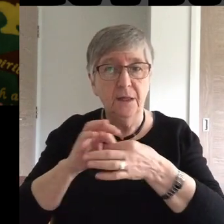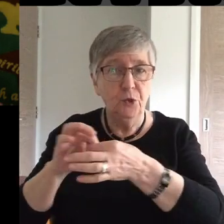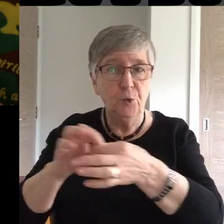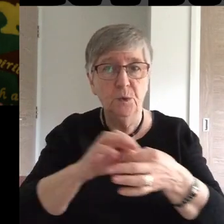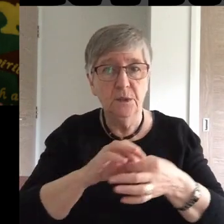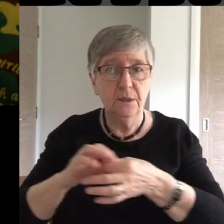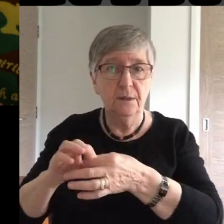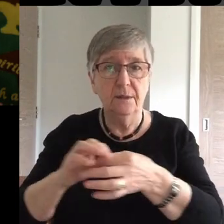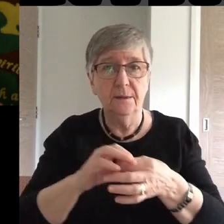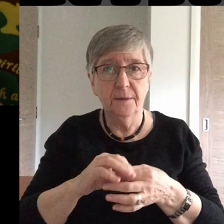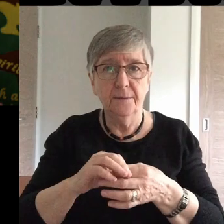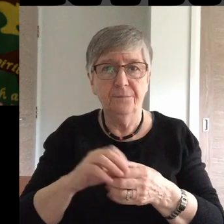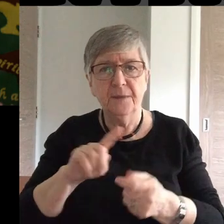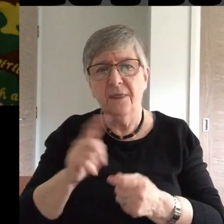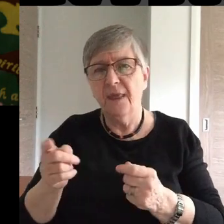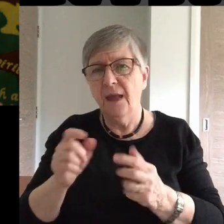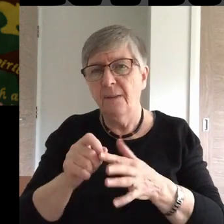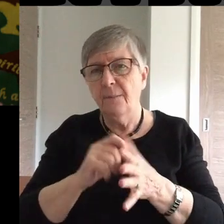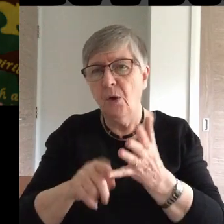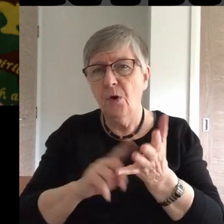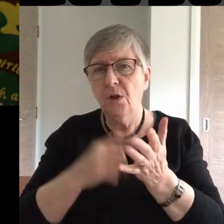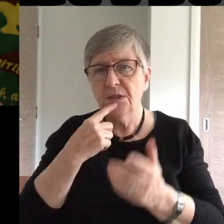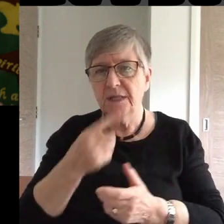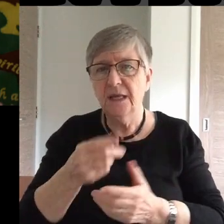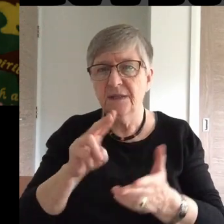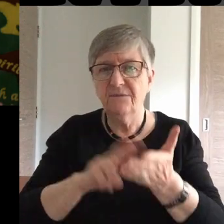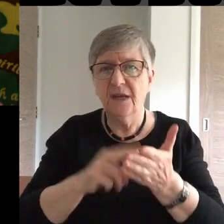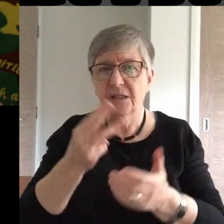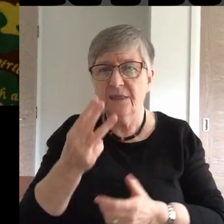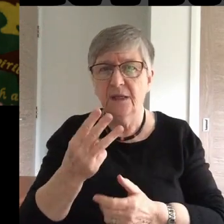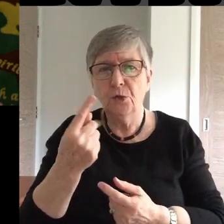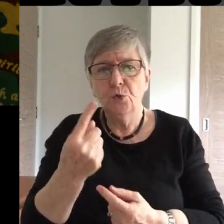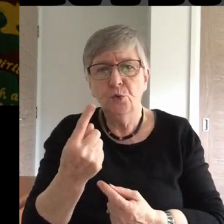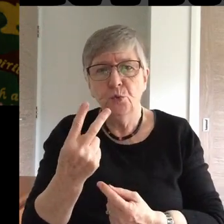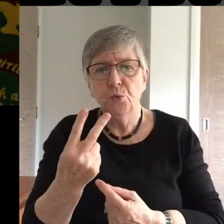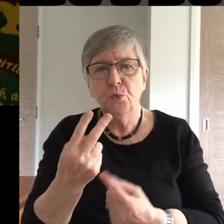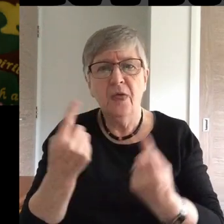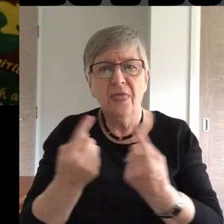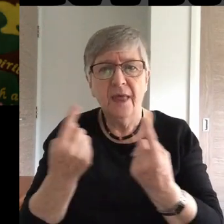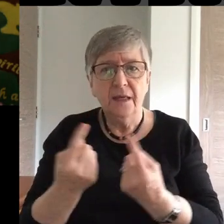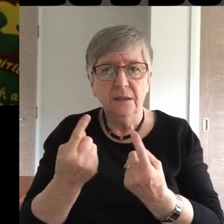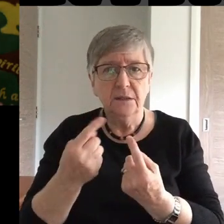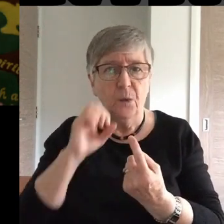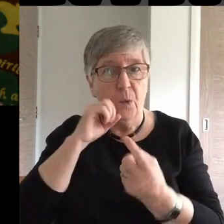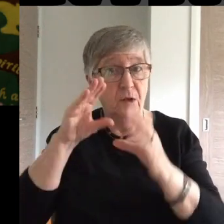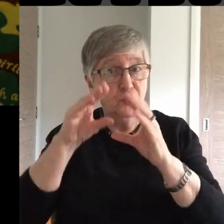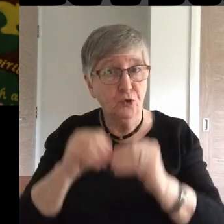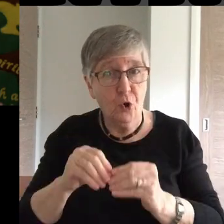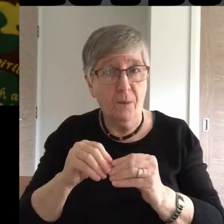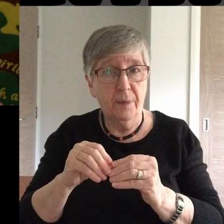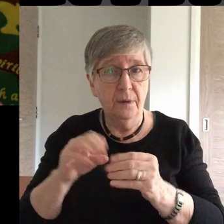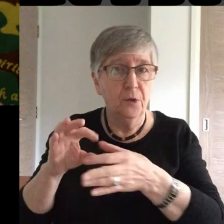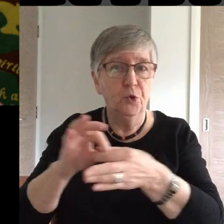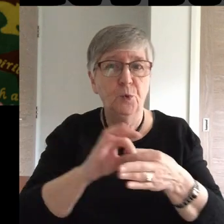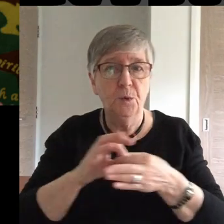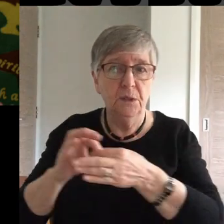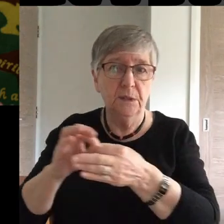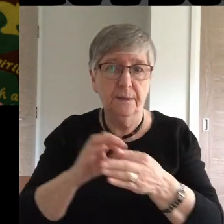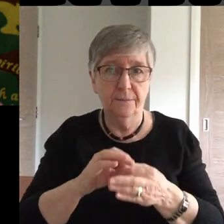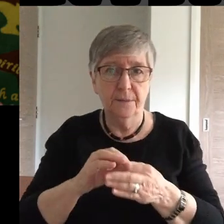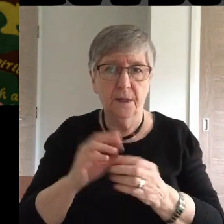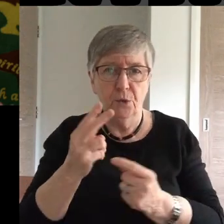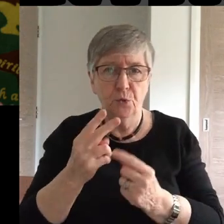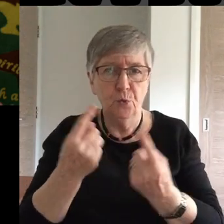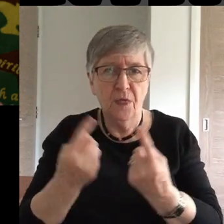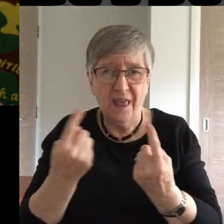unity. And then he says in verse 3, there's two things that will stop you being united. There is